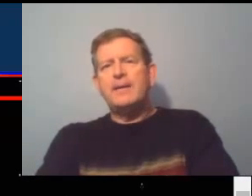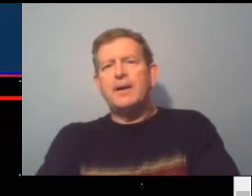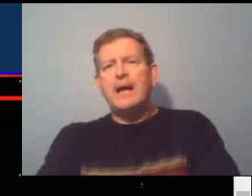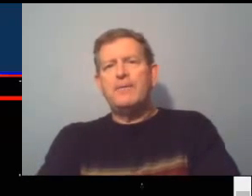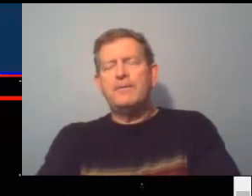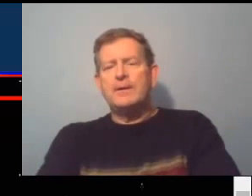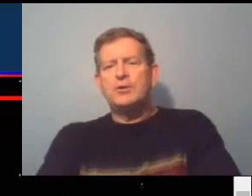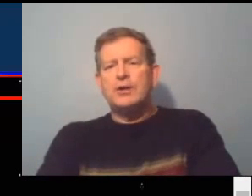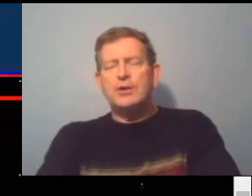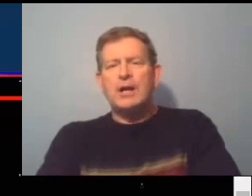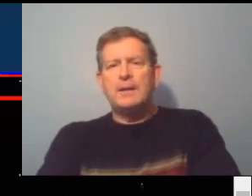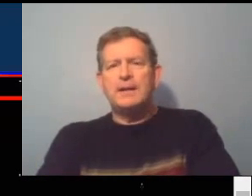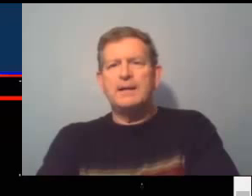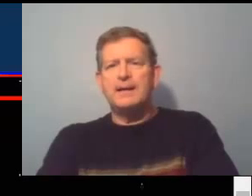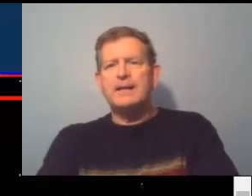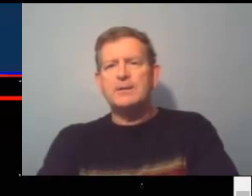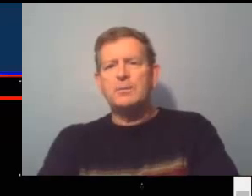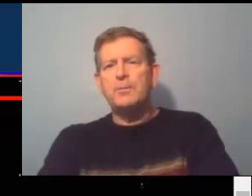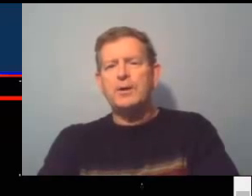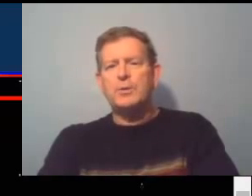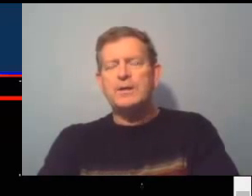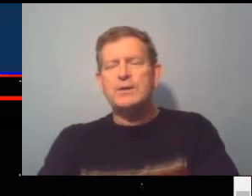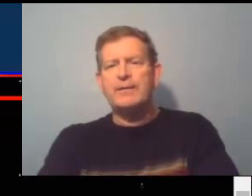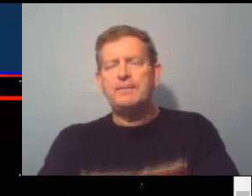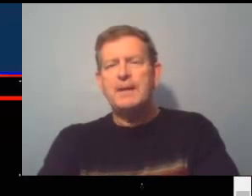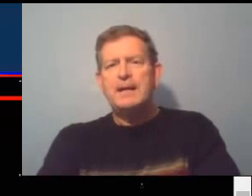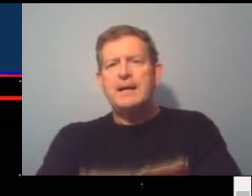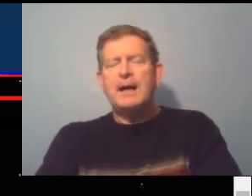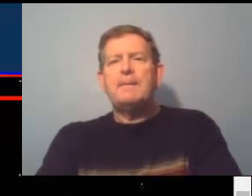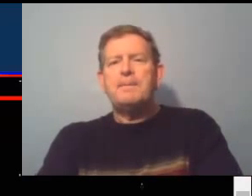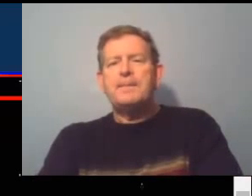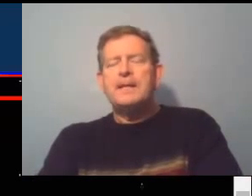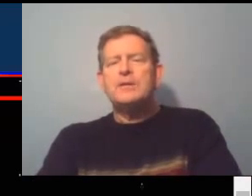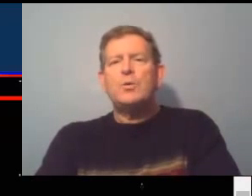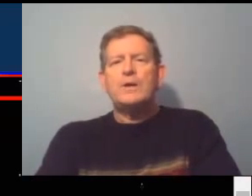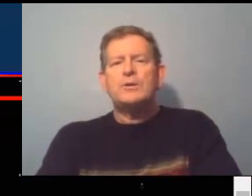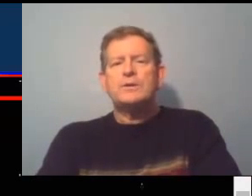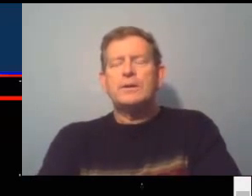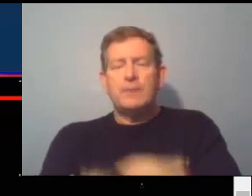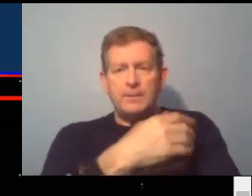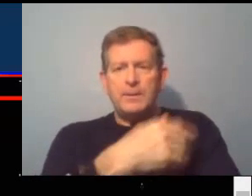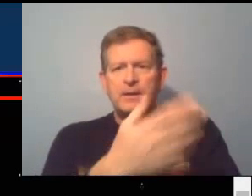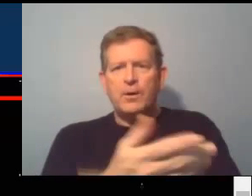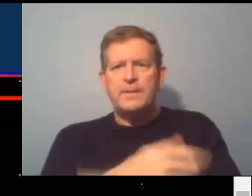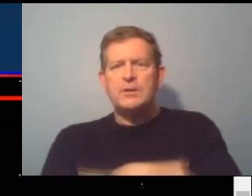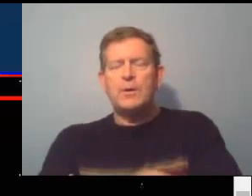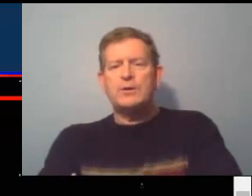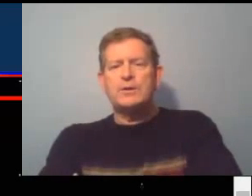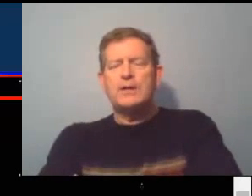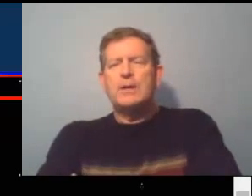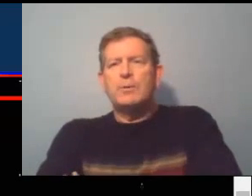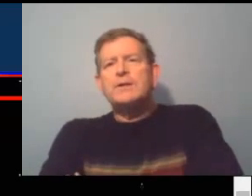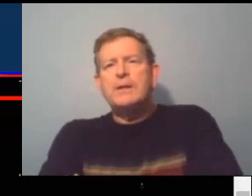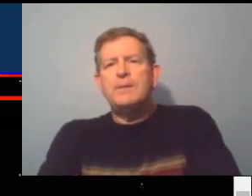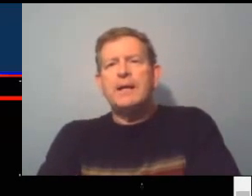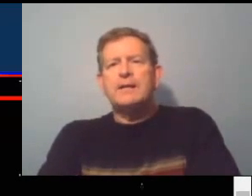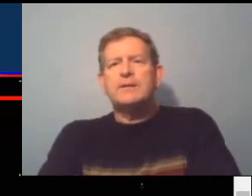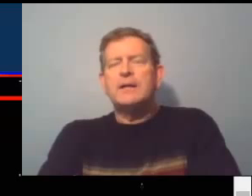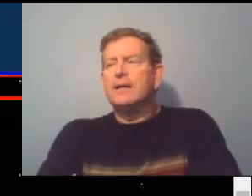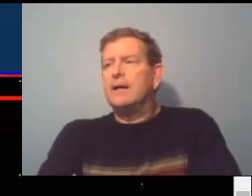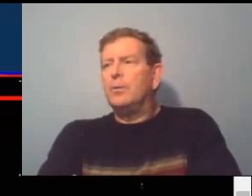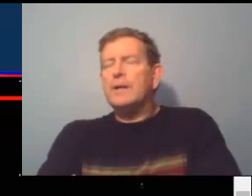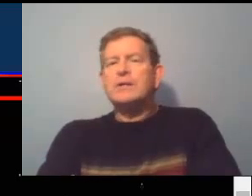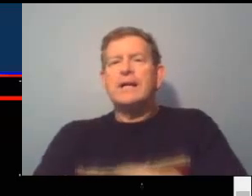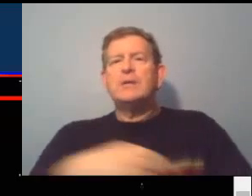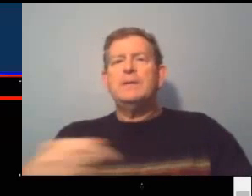the day in the life of the gentleman in lesson 1.27. These questions, or the ability to form these questions, really